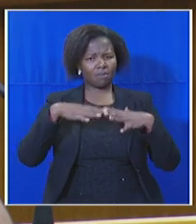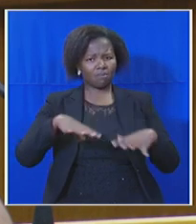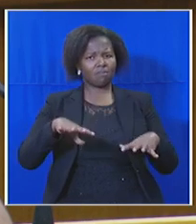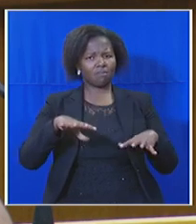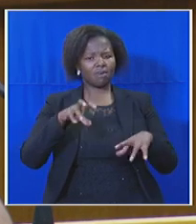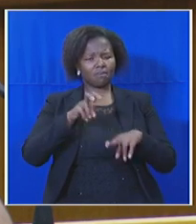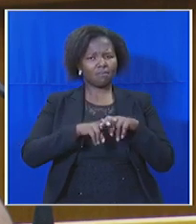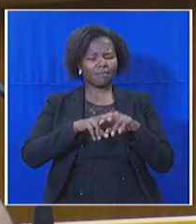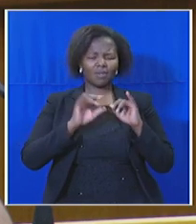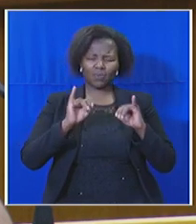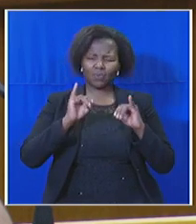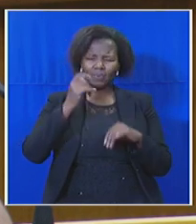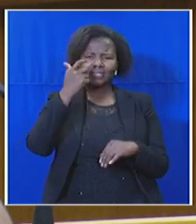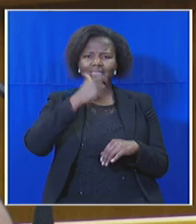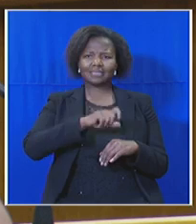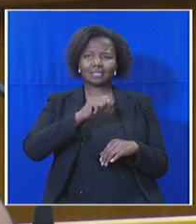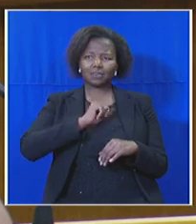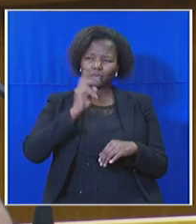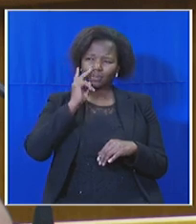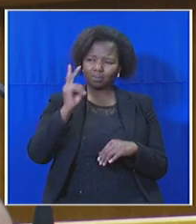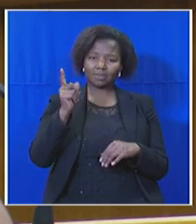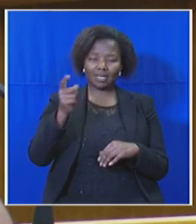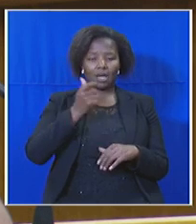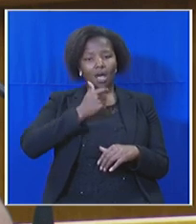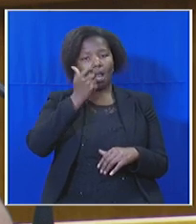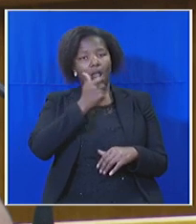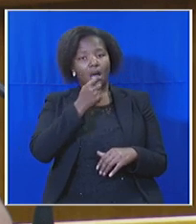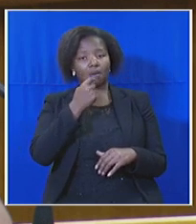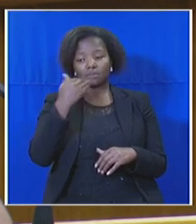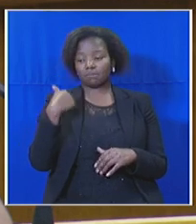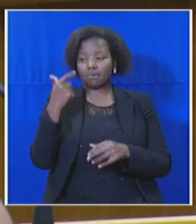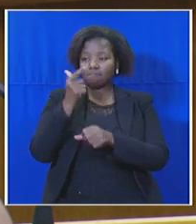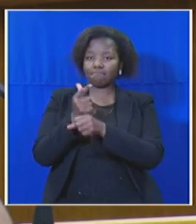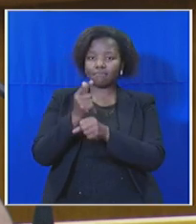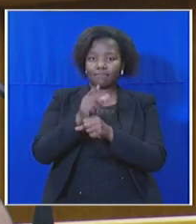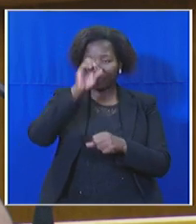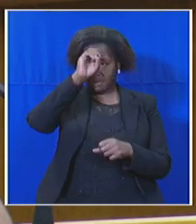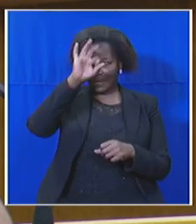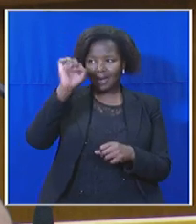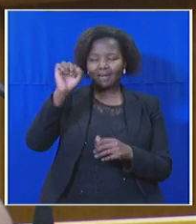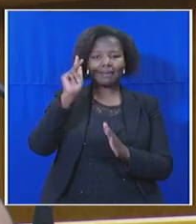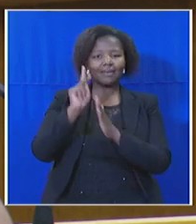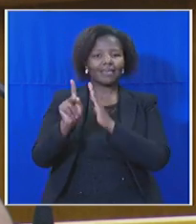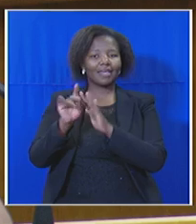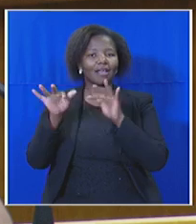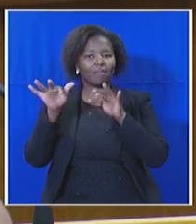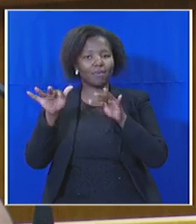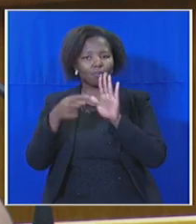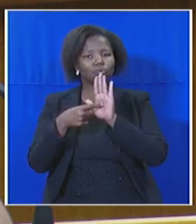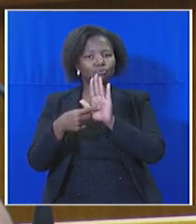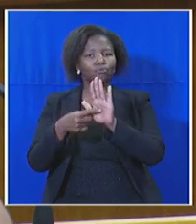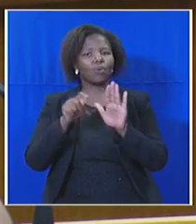commemoration on Sunday was as strong as that we felt when she laughed while the film footage of the Marikana massacre was shown at the